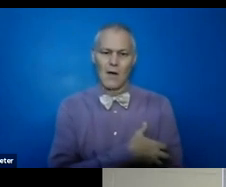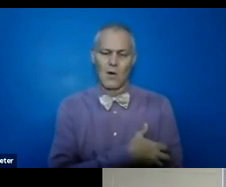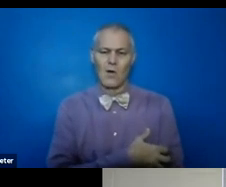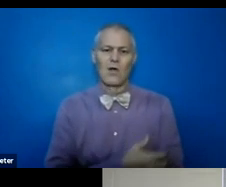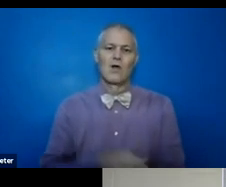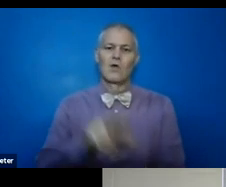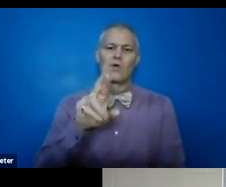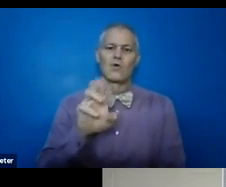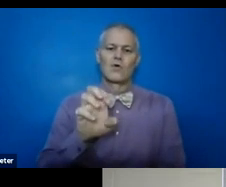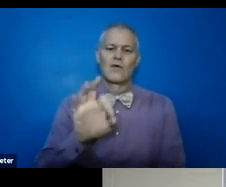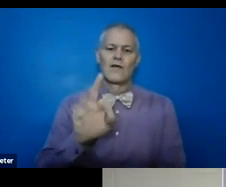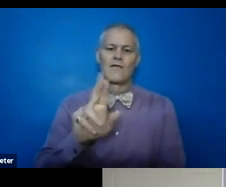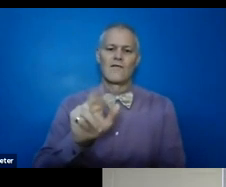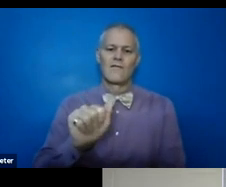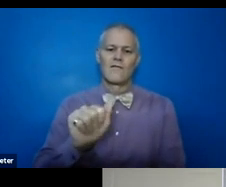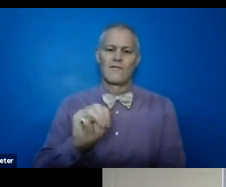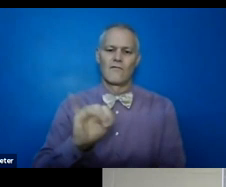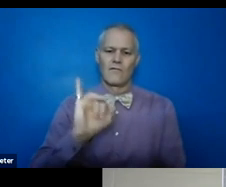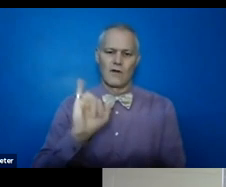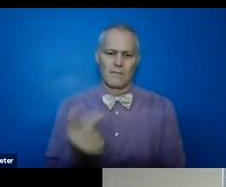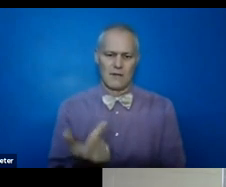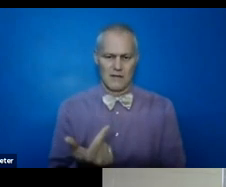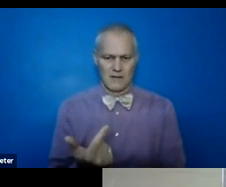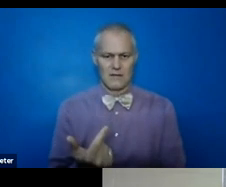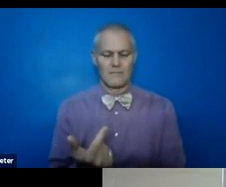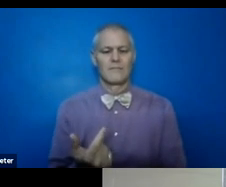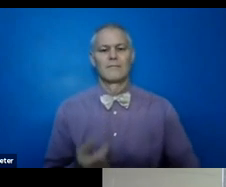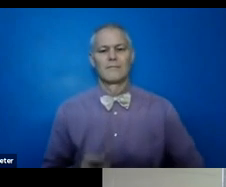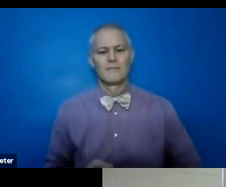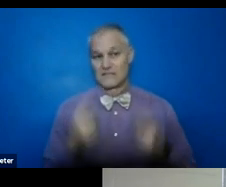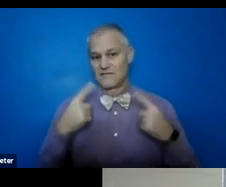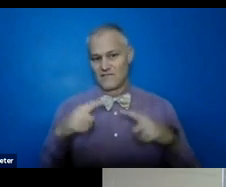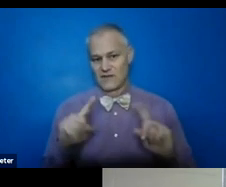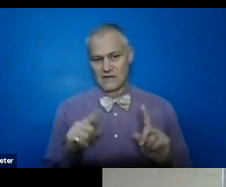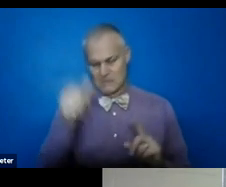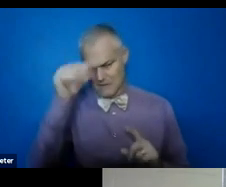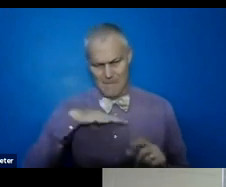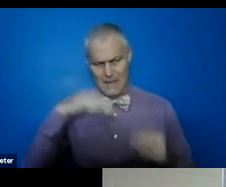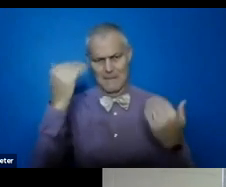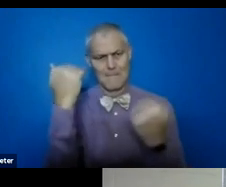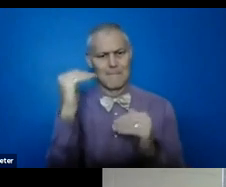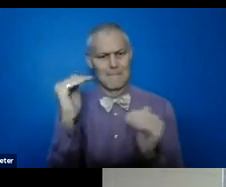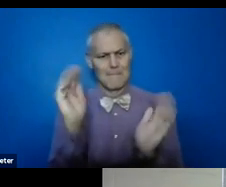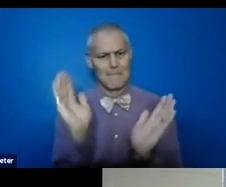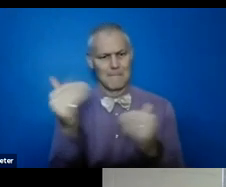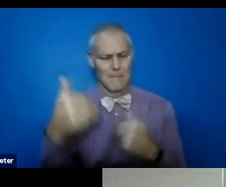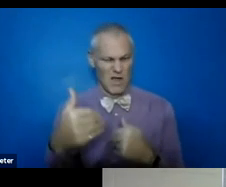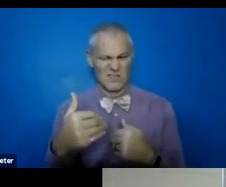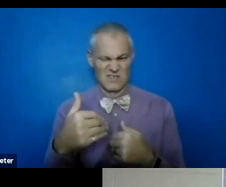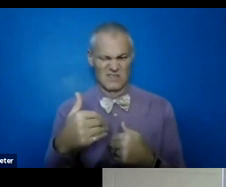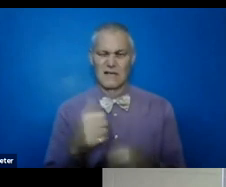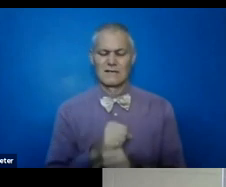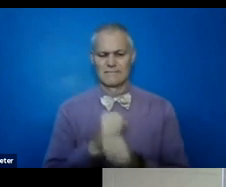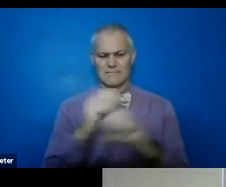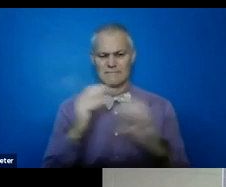power is effective. I think really the man box structure is meant to kind of offer some